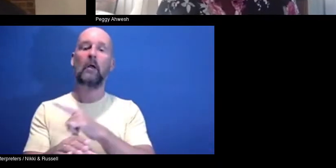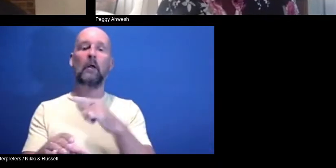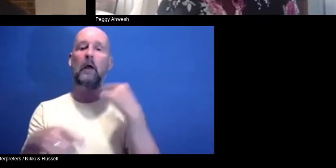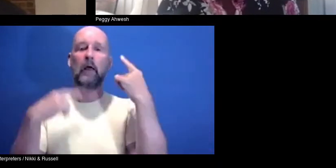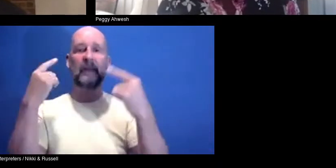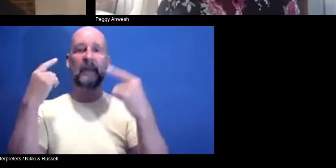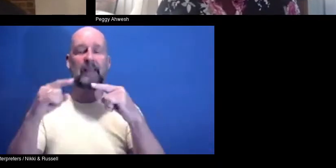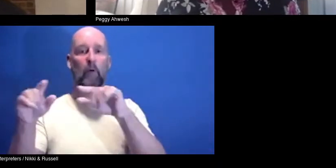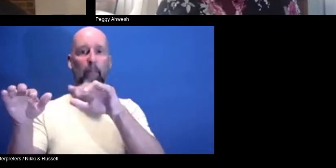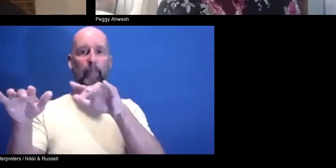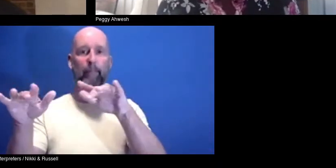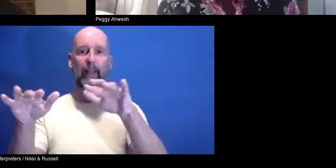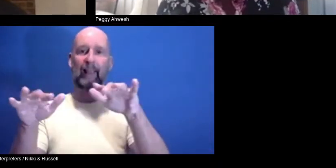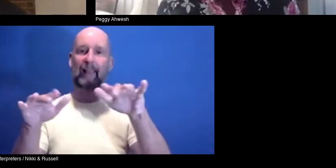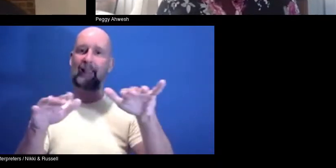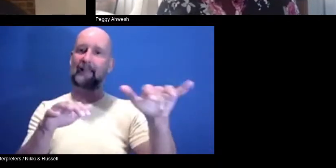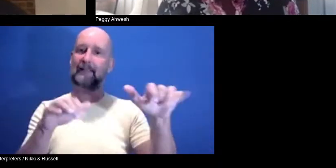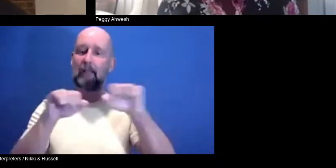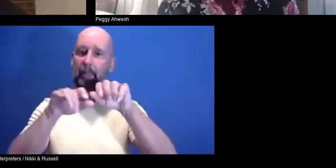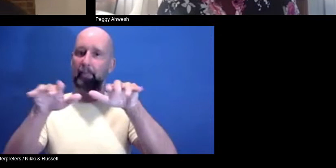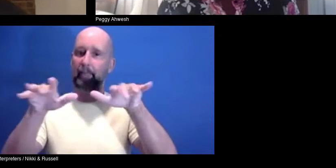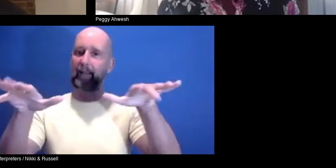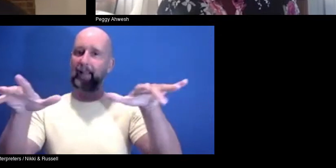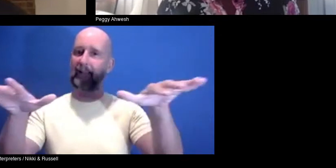ways, that the bleeding of the sound